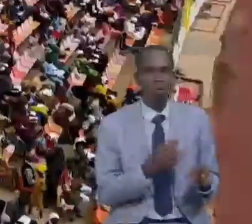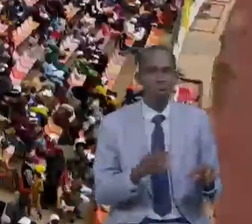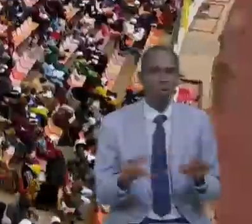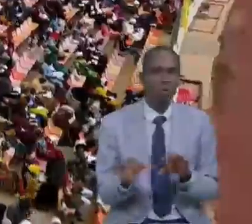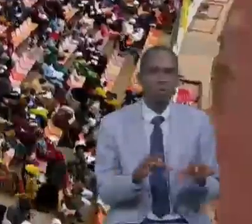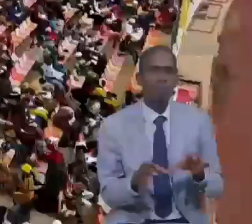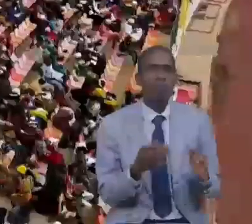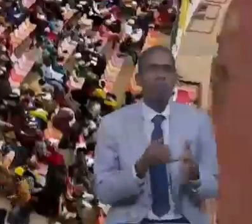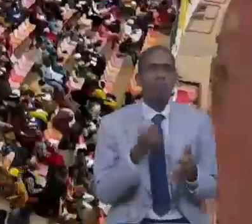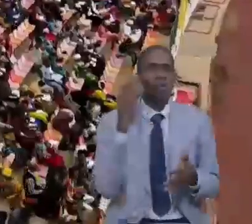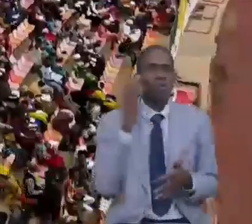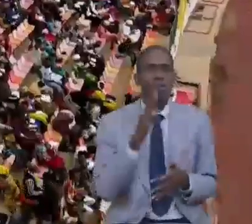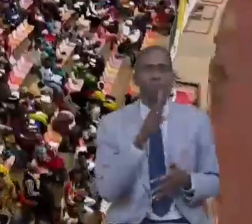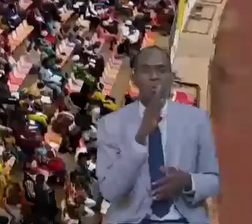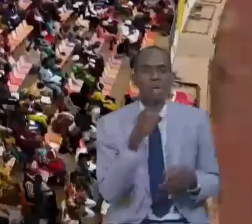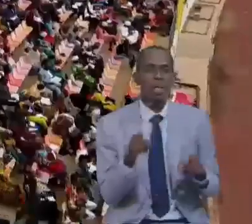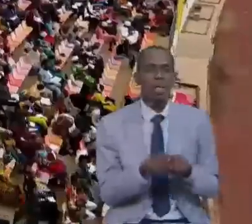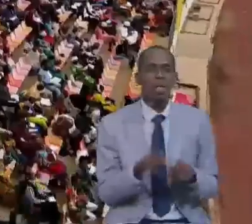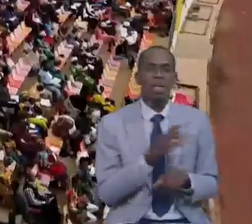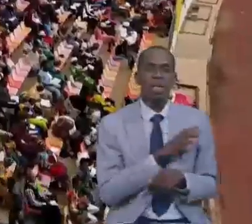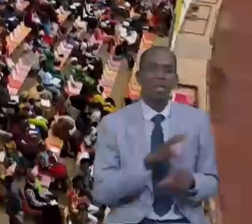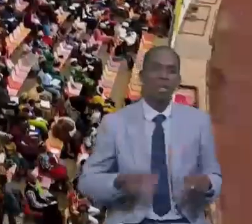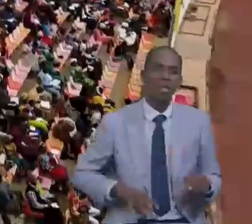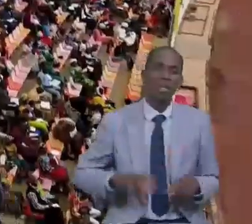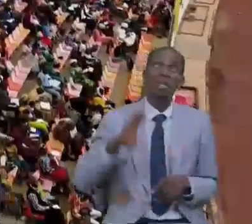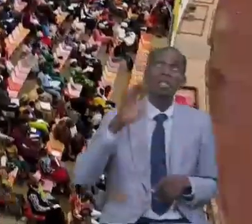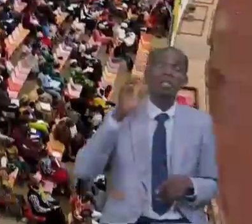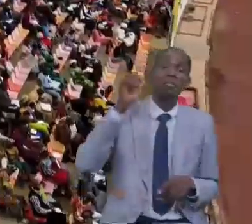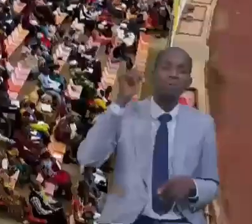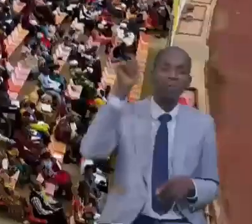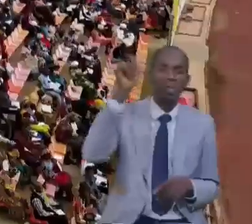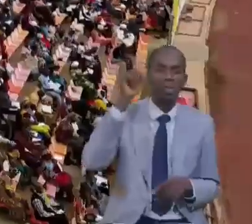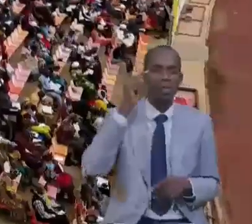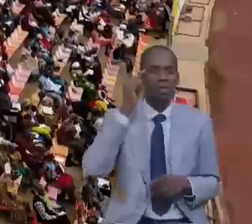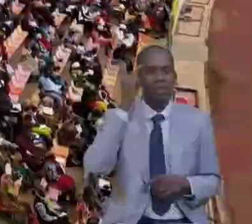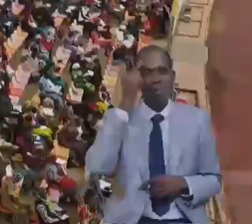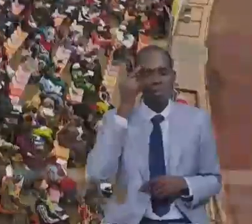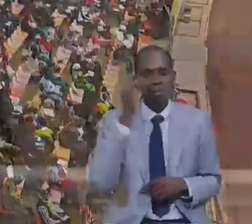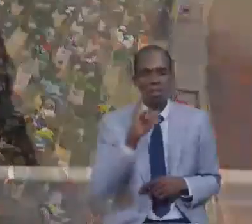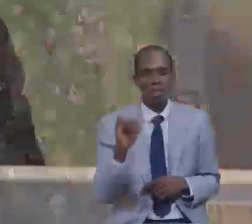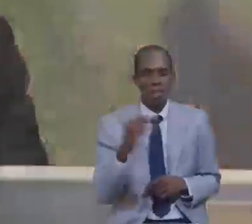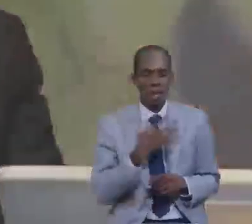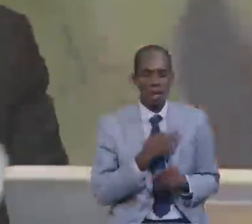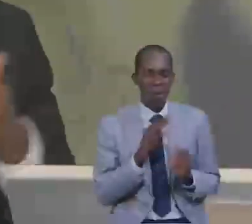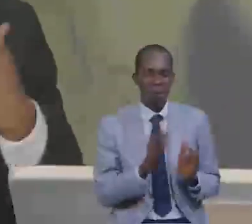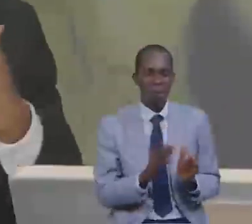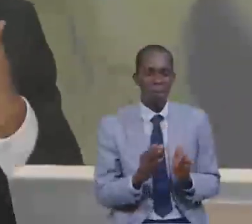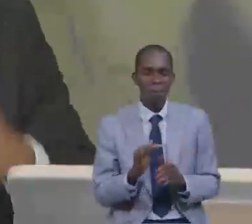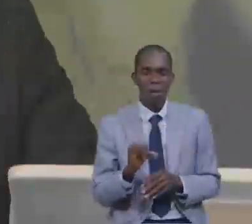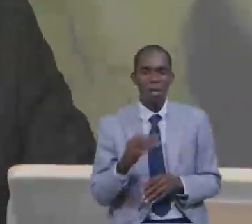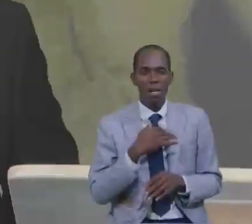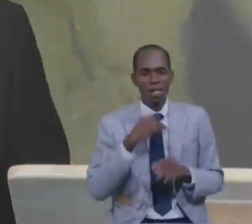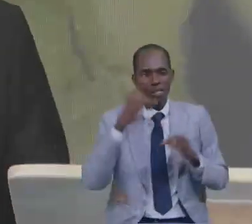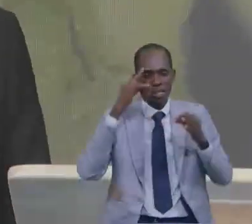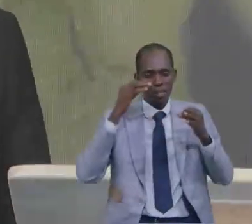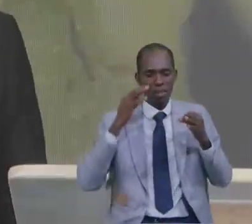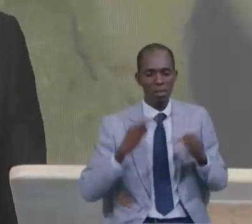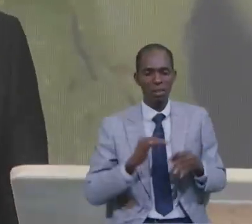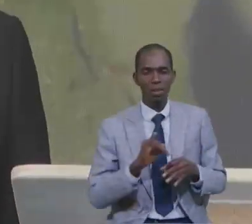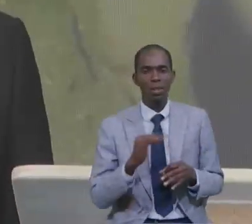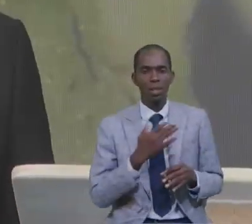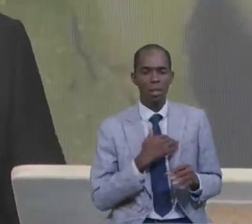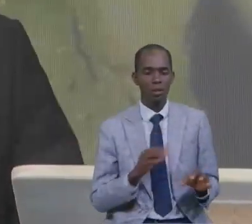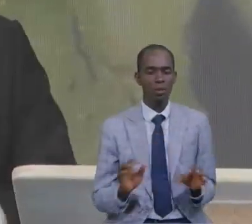and deciding and carrying out everything, because the image of Christ